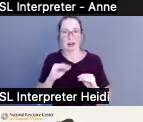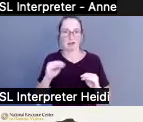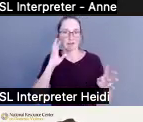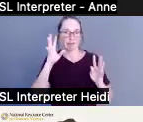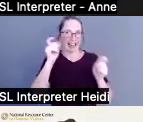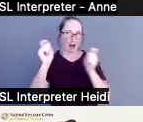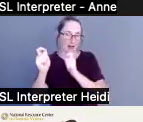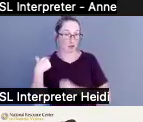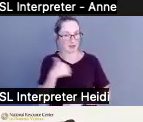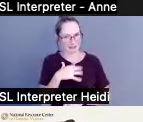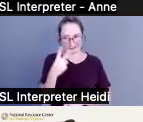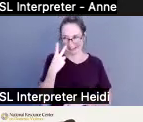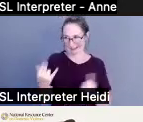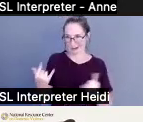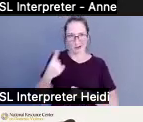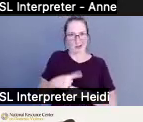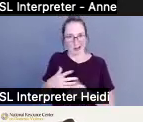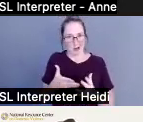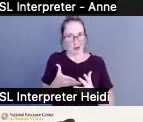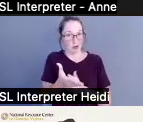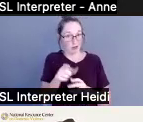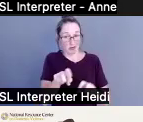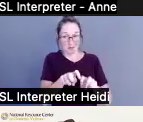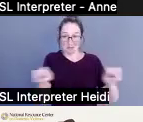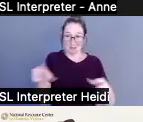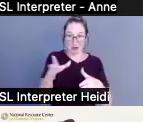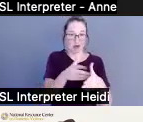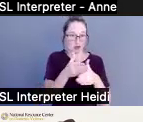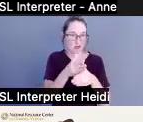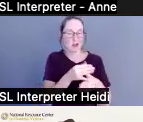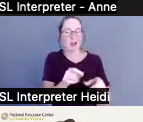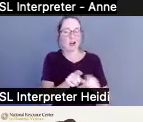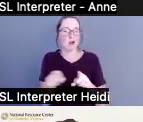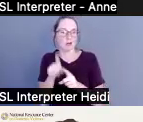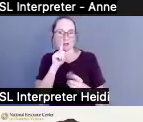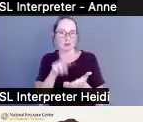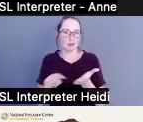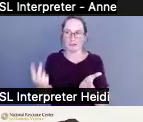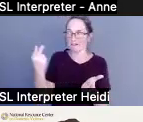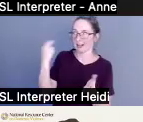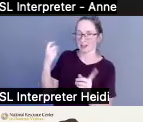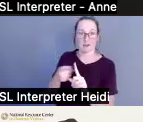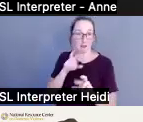And we've seen that today through the panel sharing as well as reflections from the report.